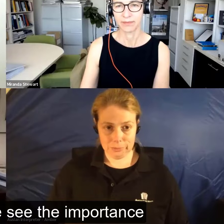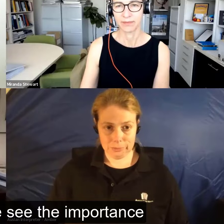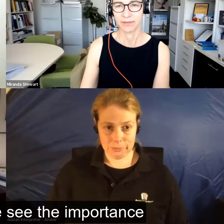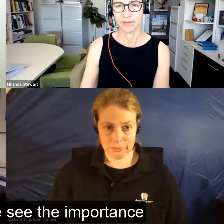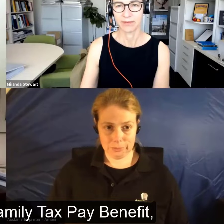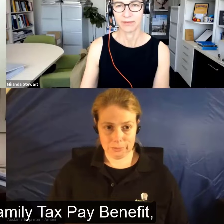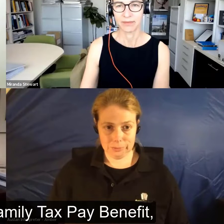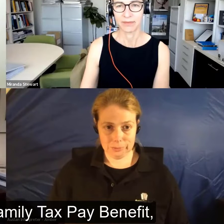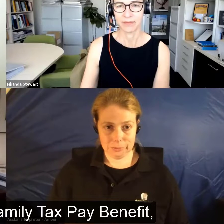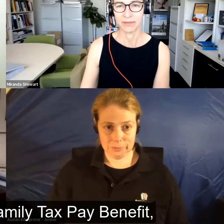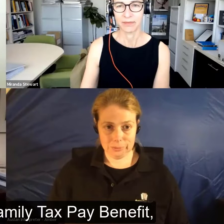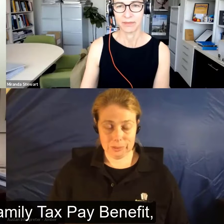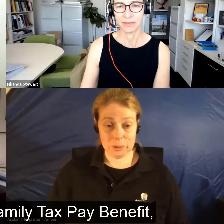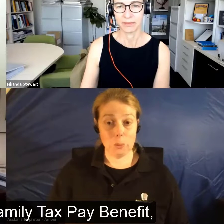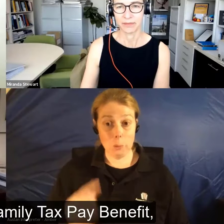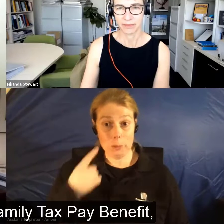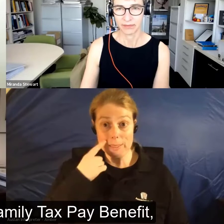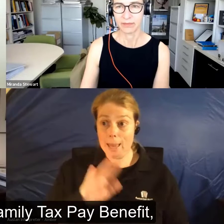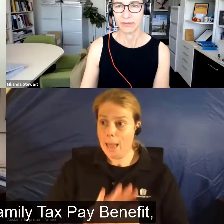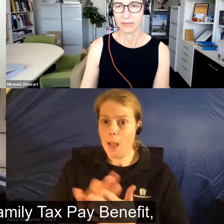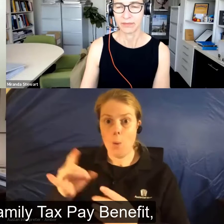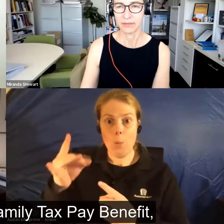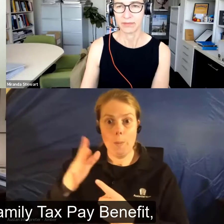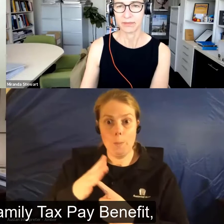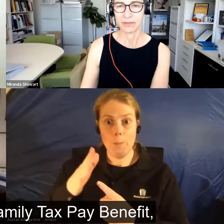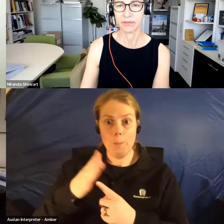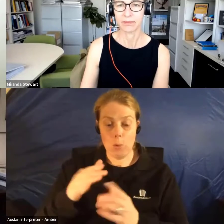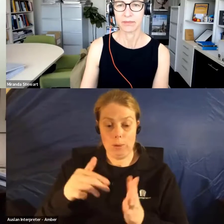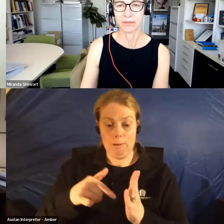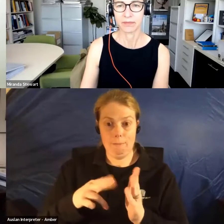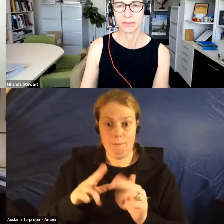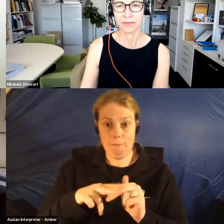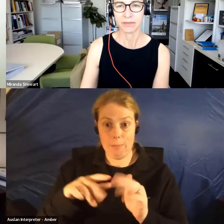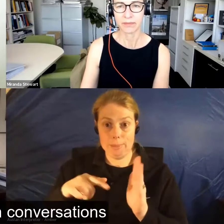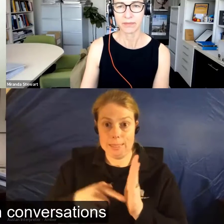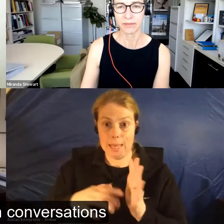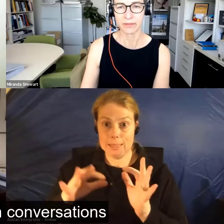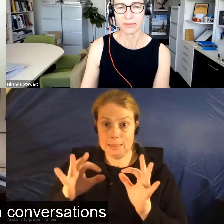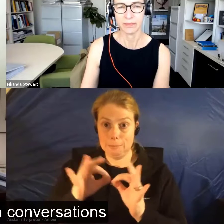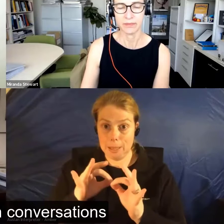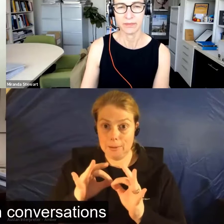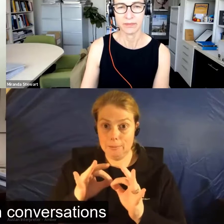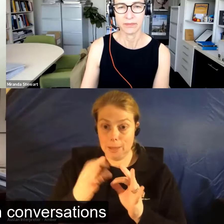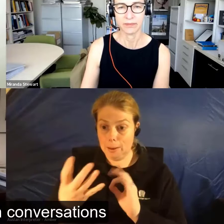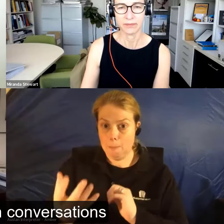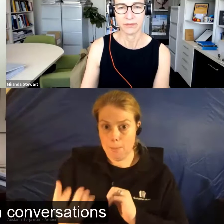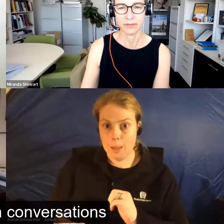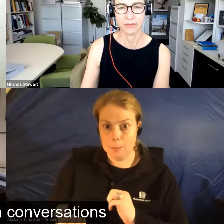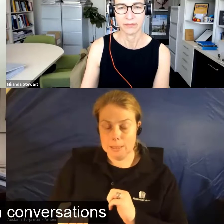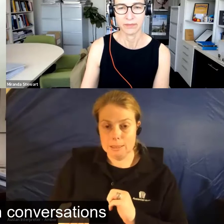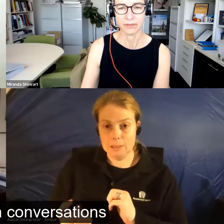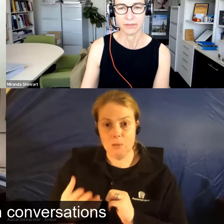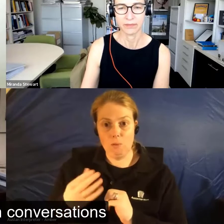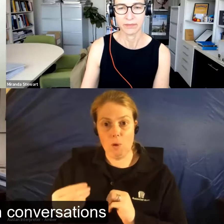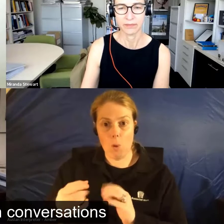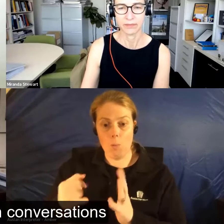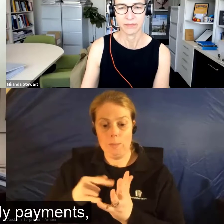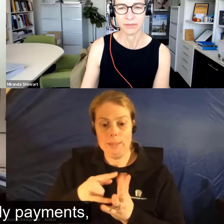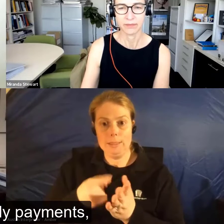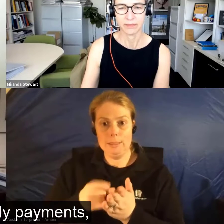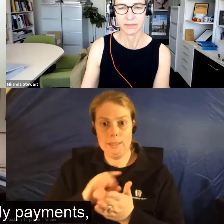see the importance of payment like family tax benefit. But overall, in